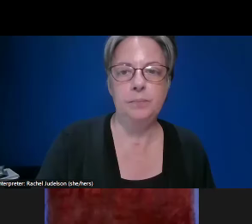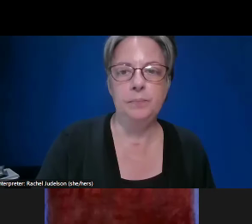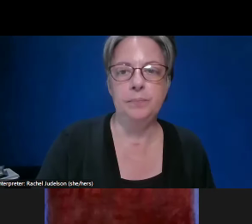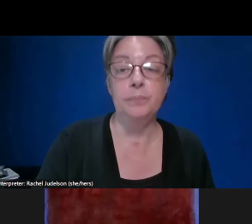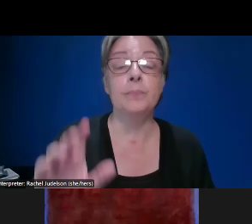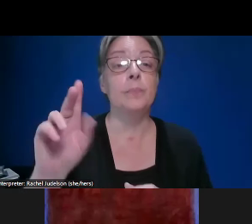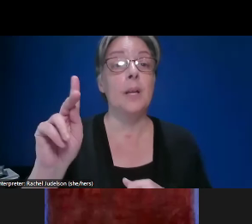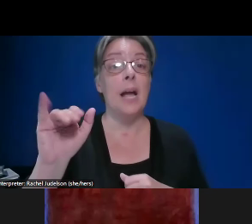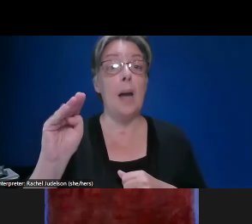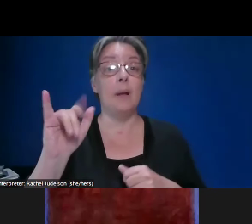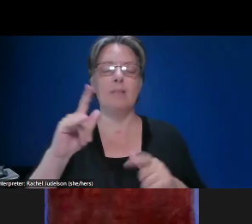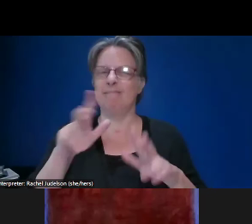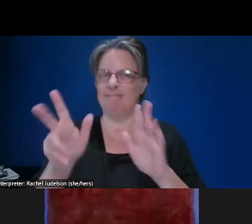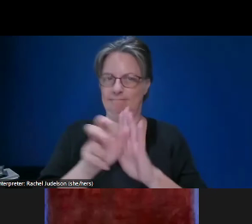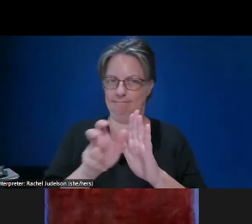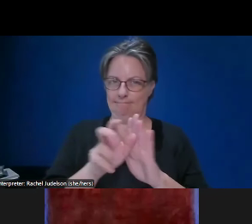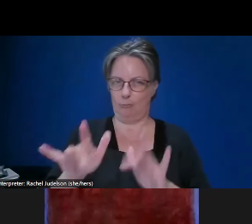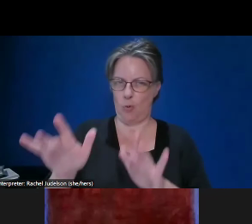So,